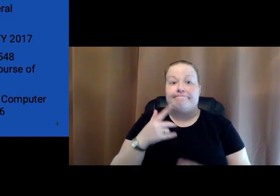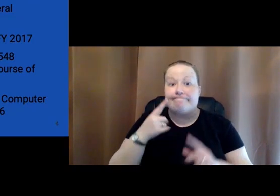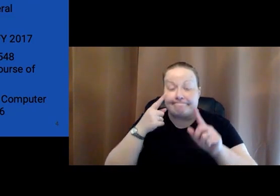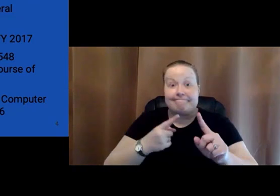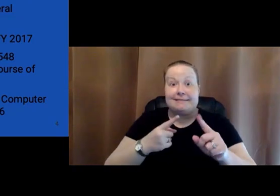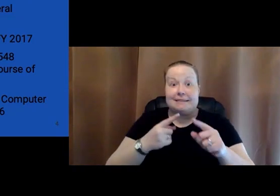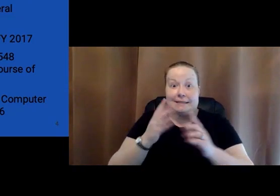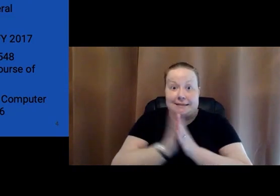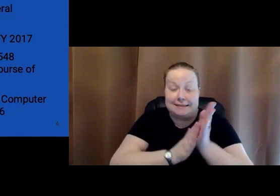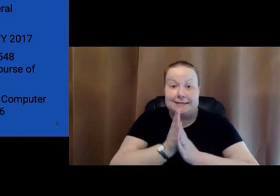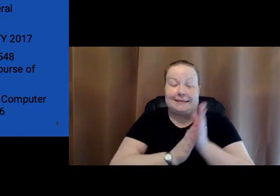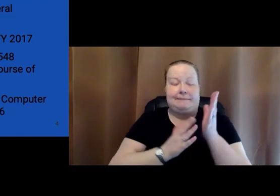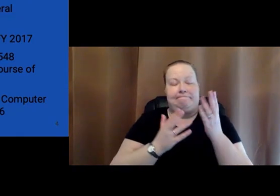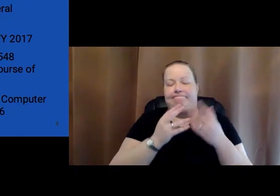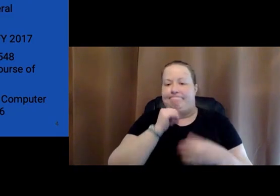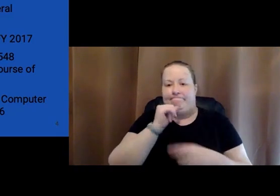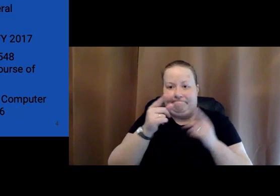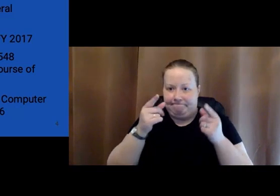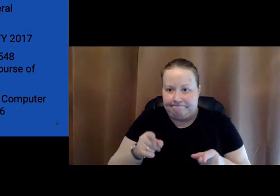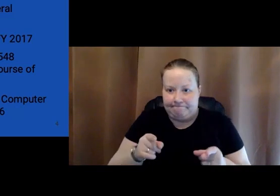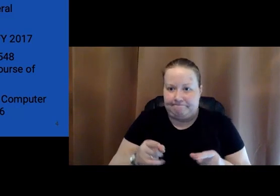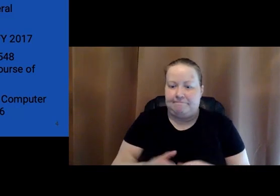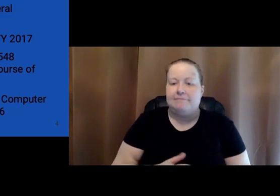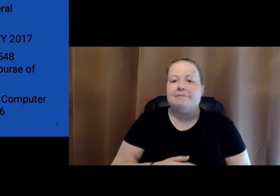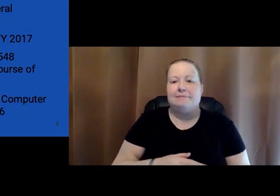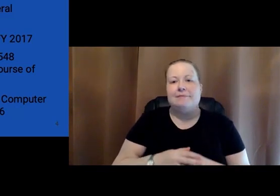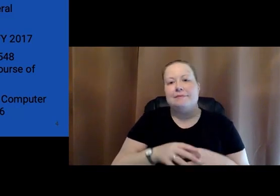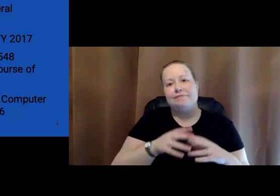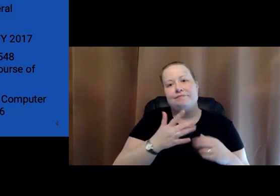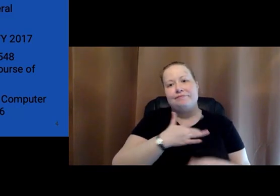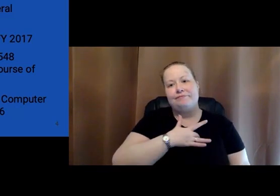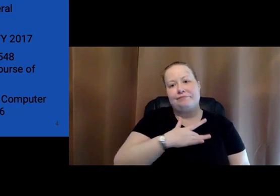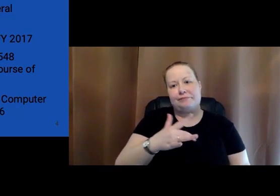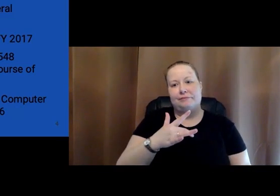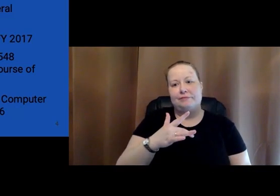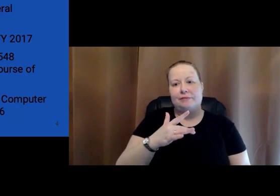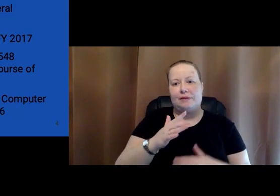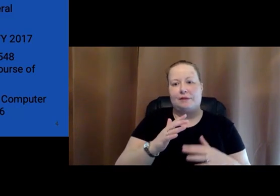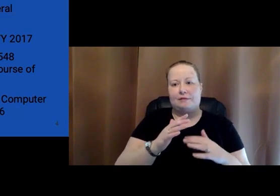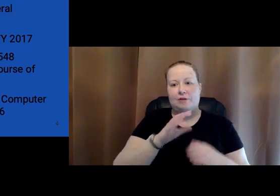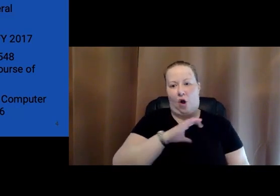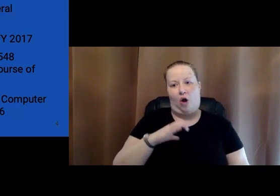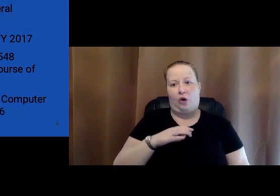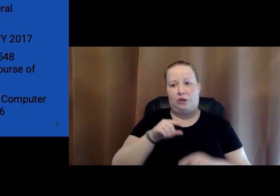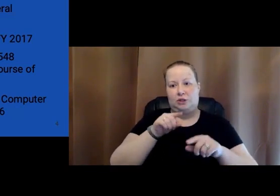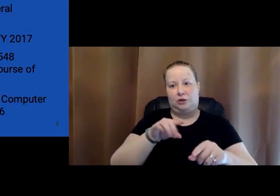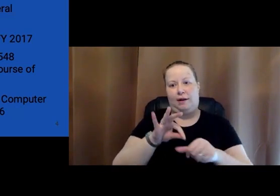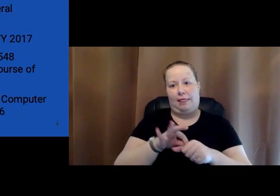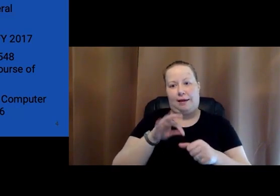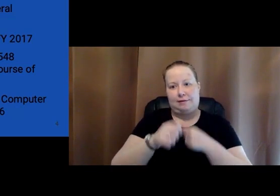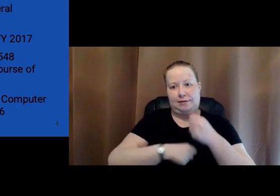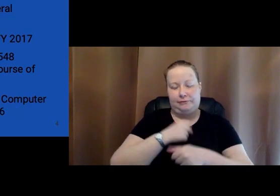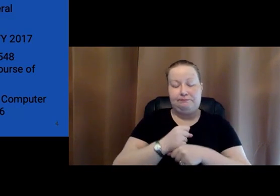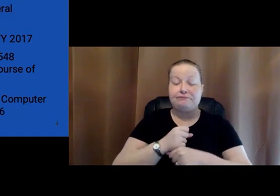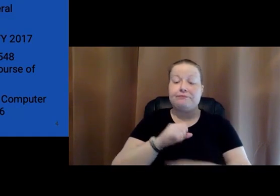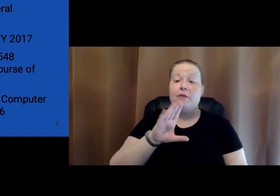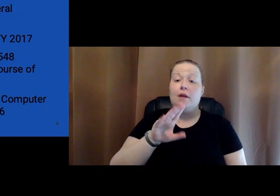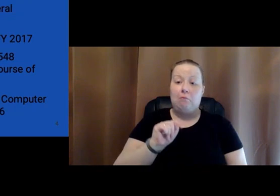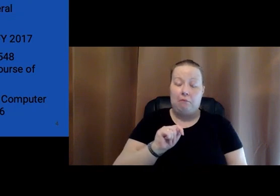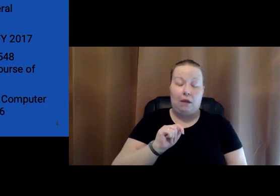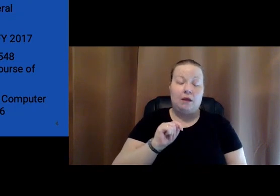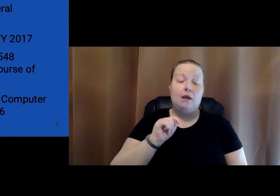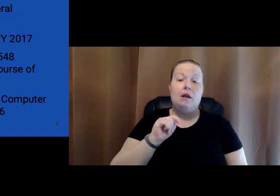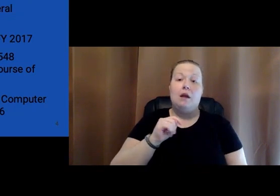pass, as is usually the case with Congress in an election year. But in the time that I was in the White